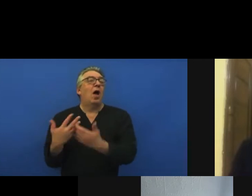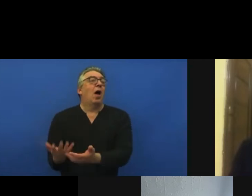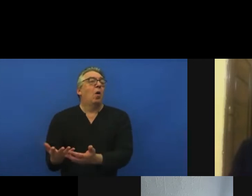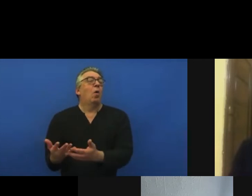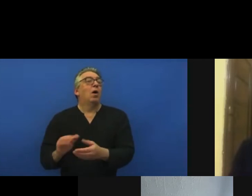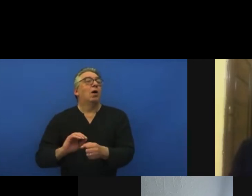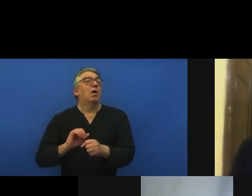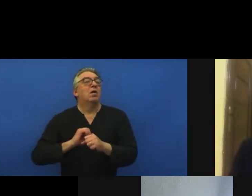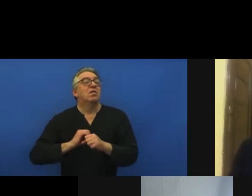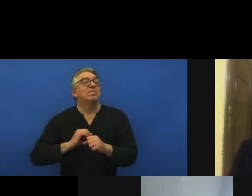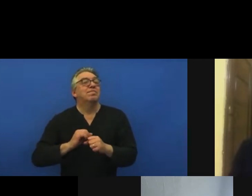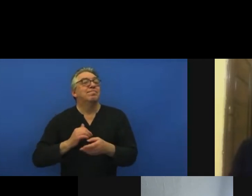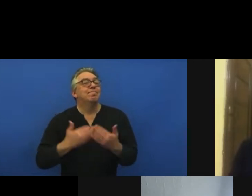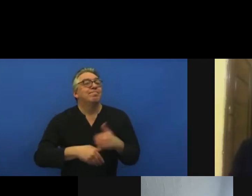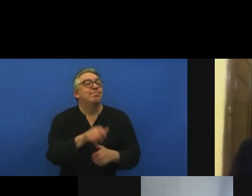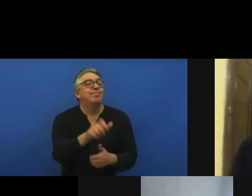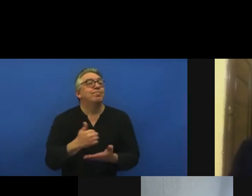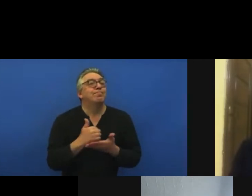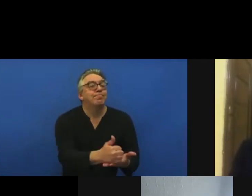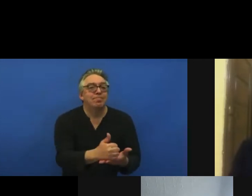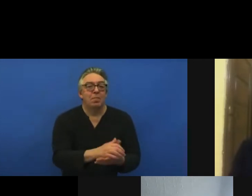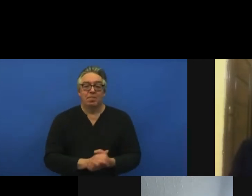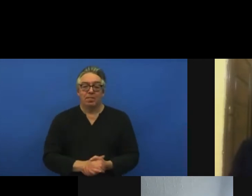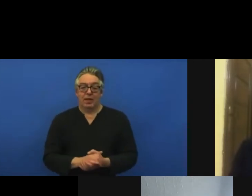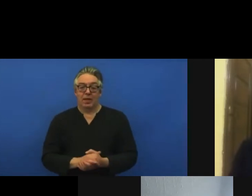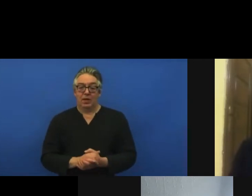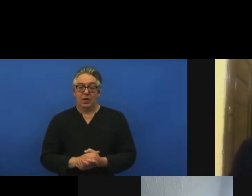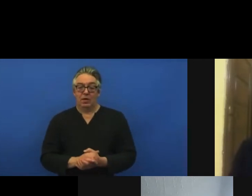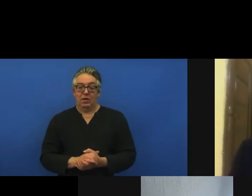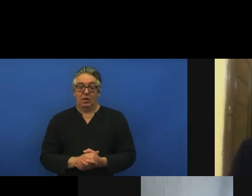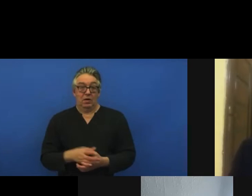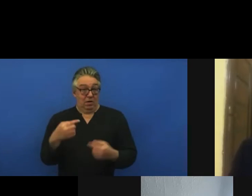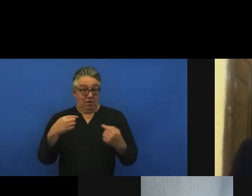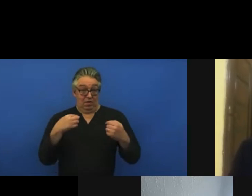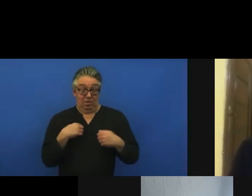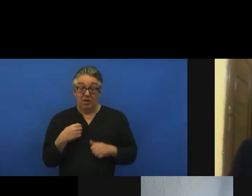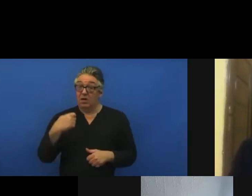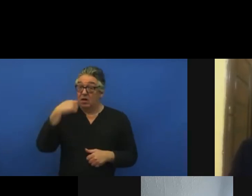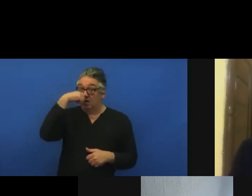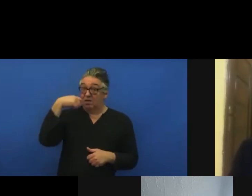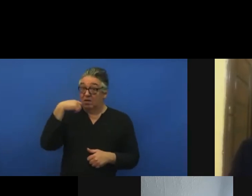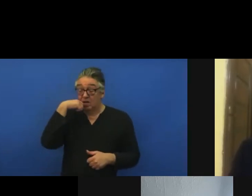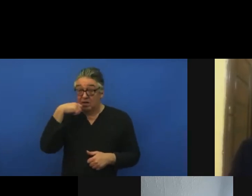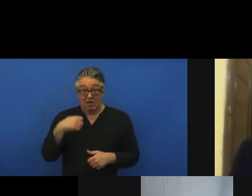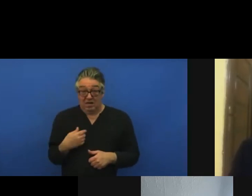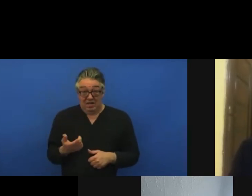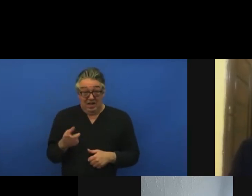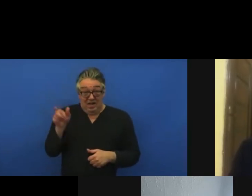get the PCR test, and I would need to be carried up by people to the second floor.